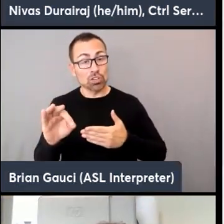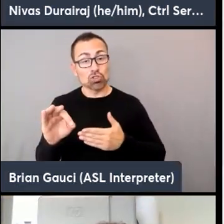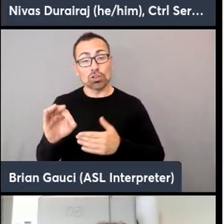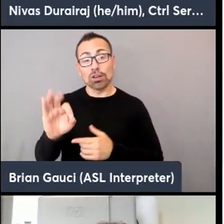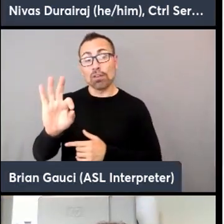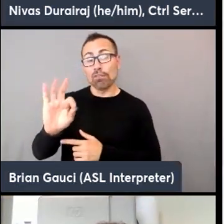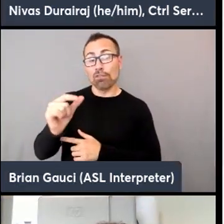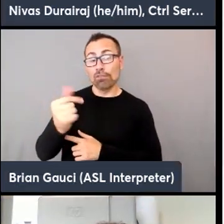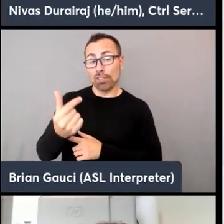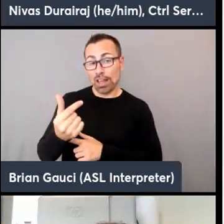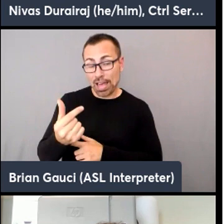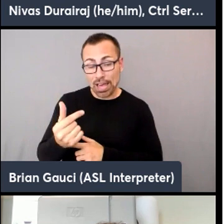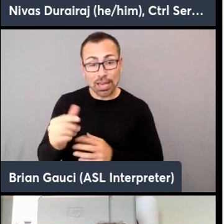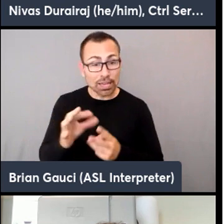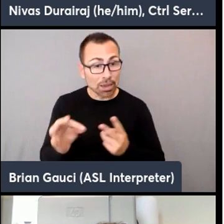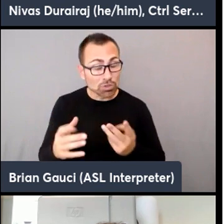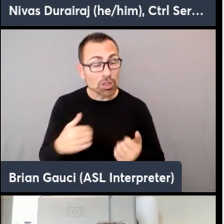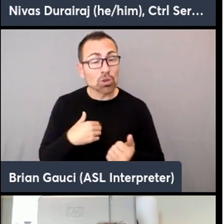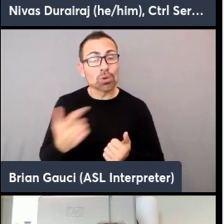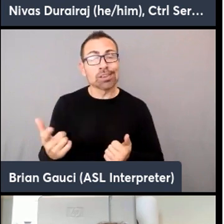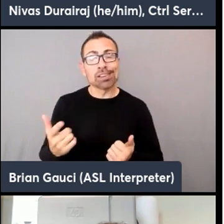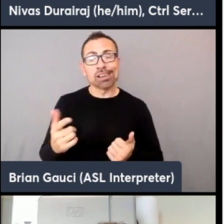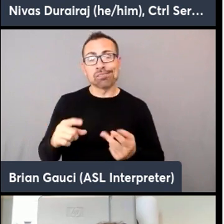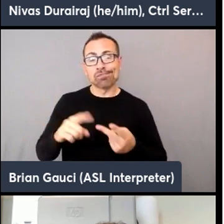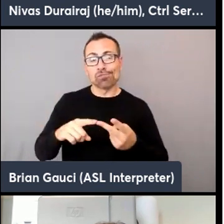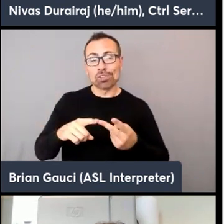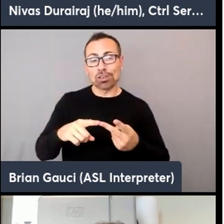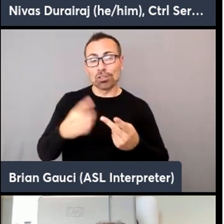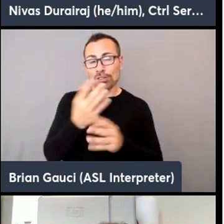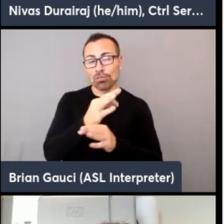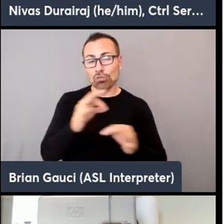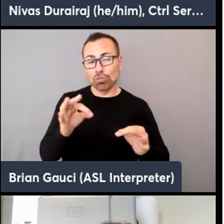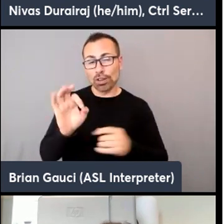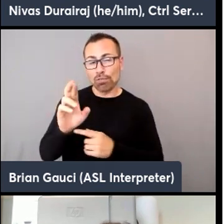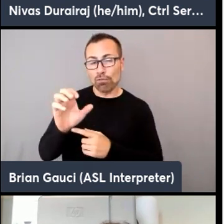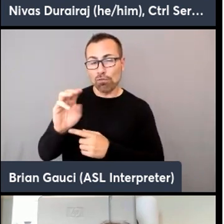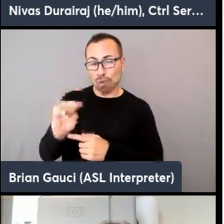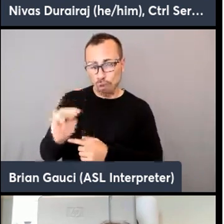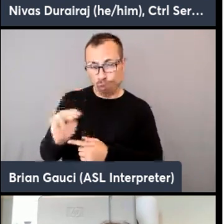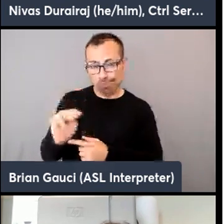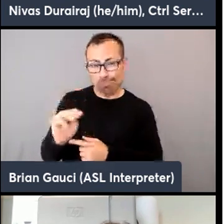there's the freeform configuration. If you selected the freeform configuration,